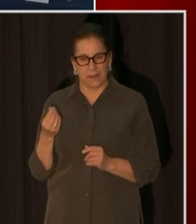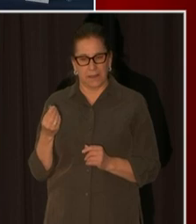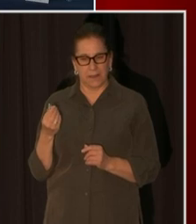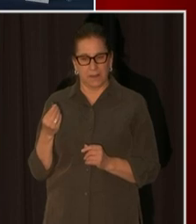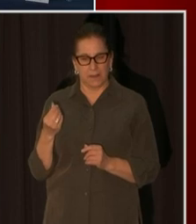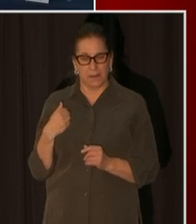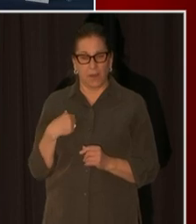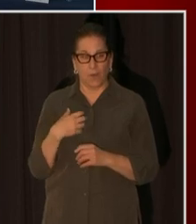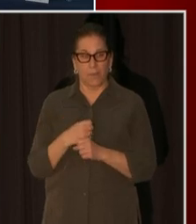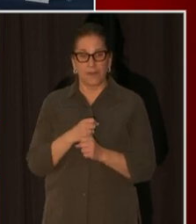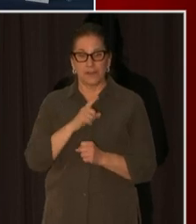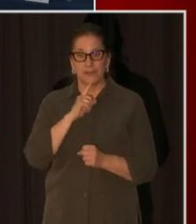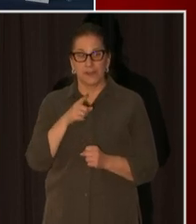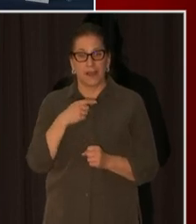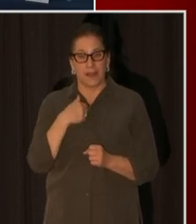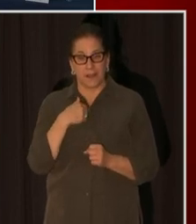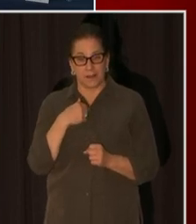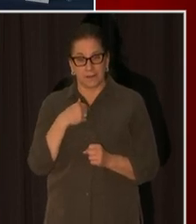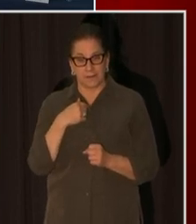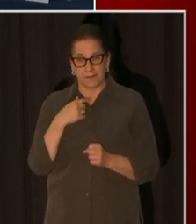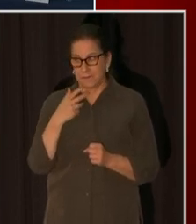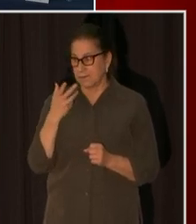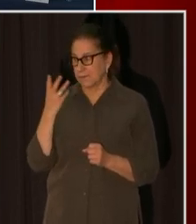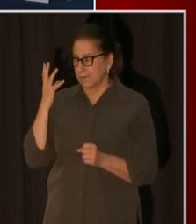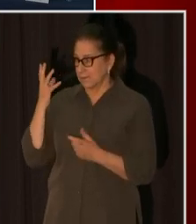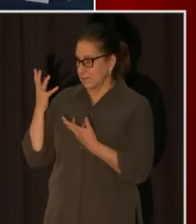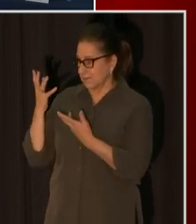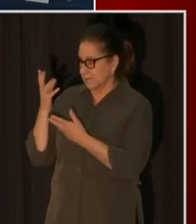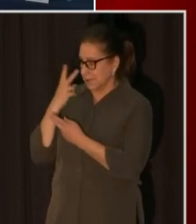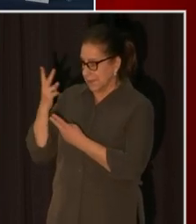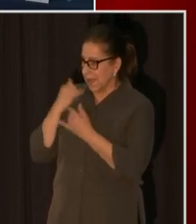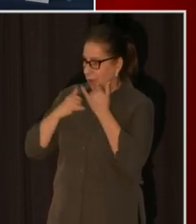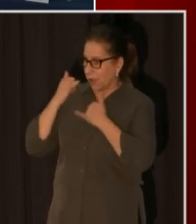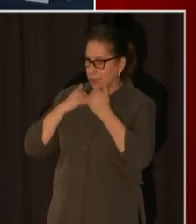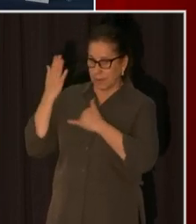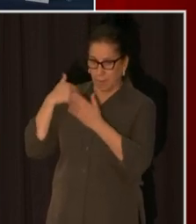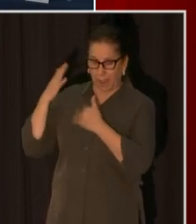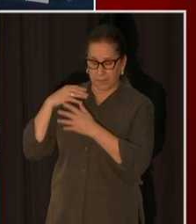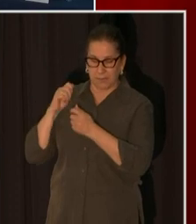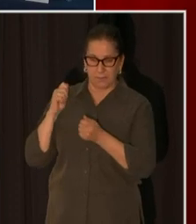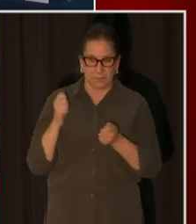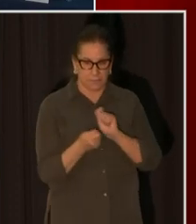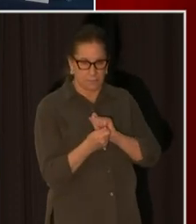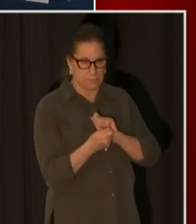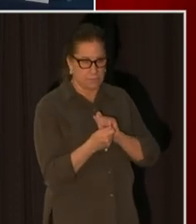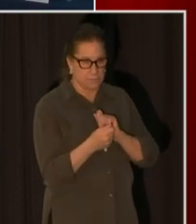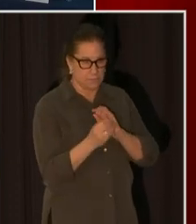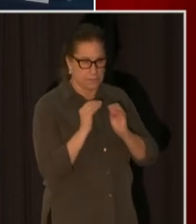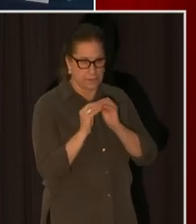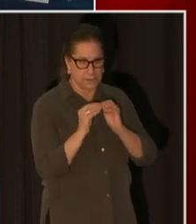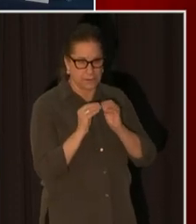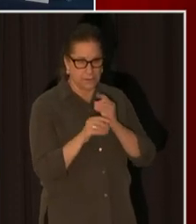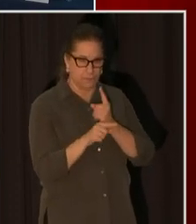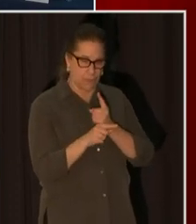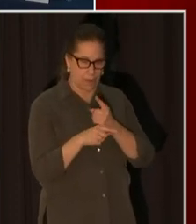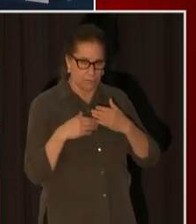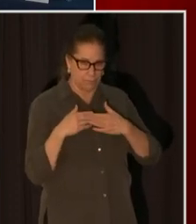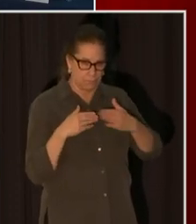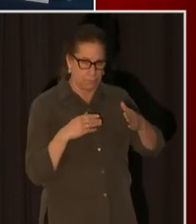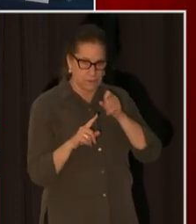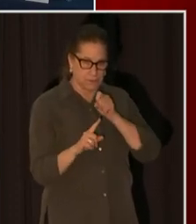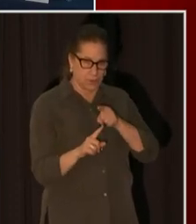going to be, I like to call it a trifecta, where it's us as government, but it's also